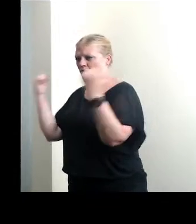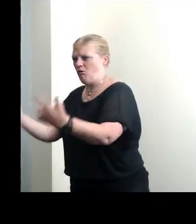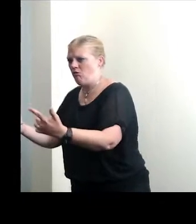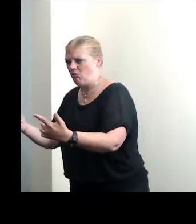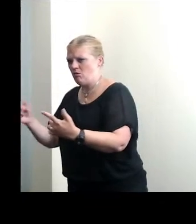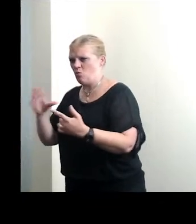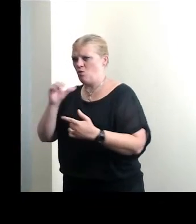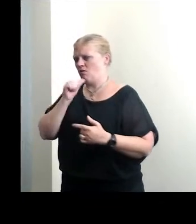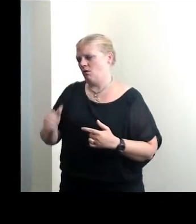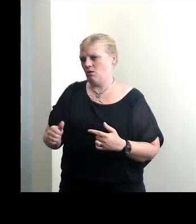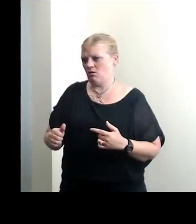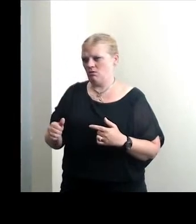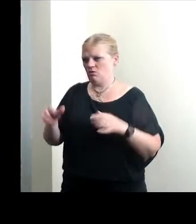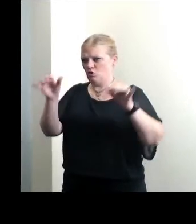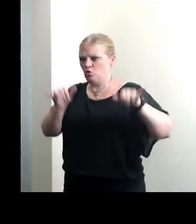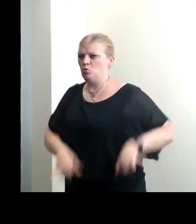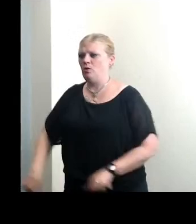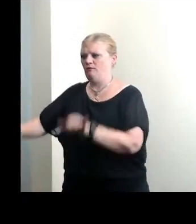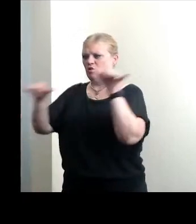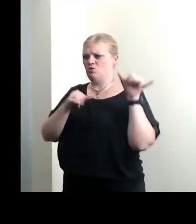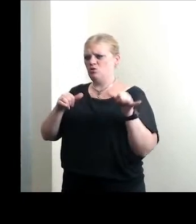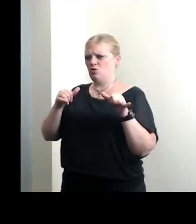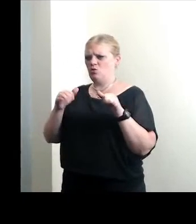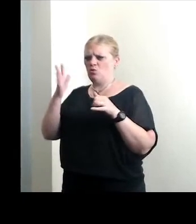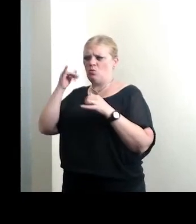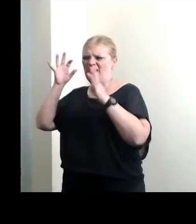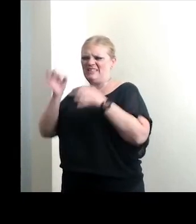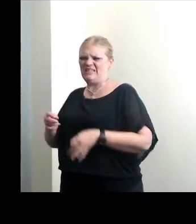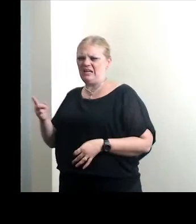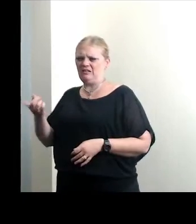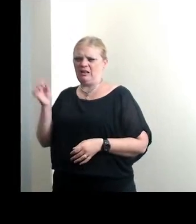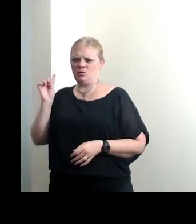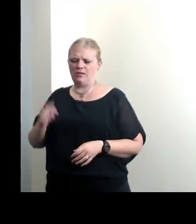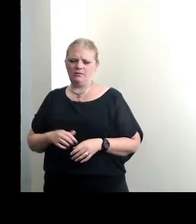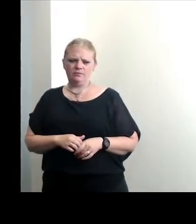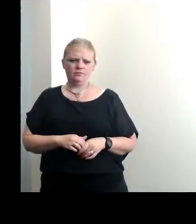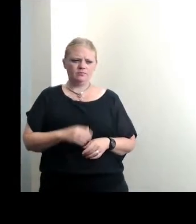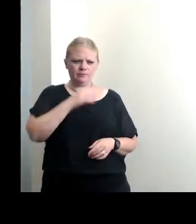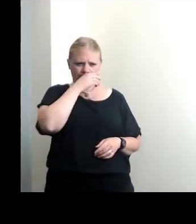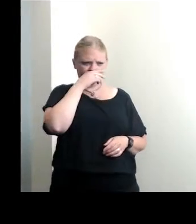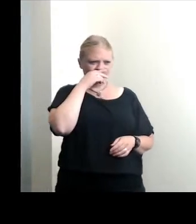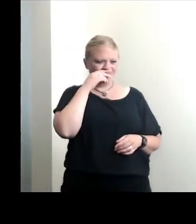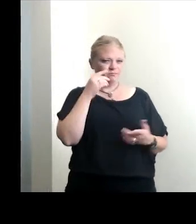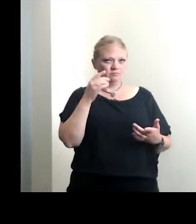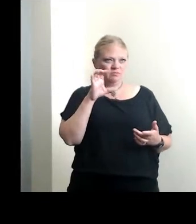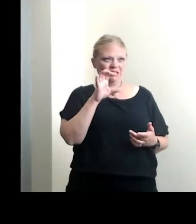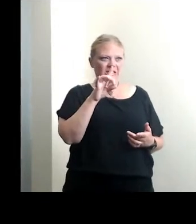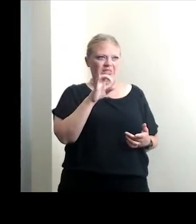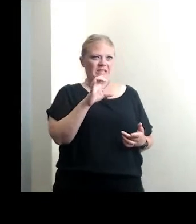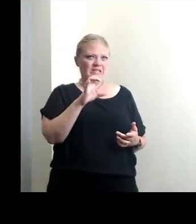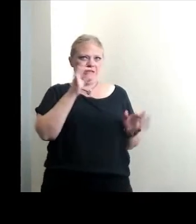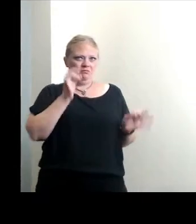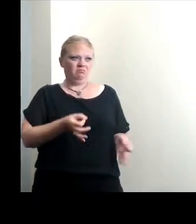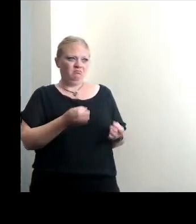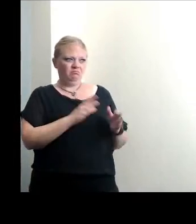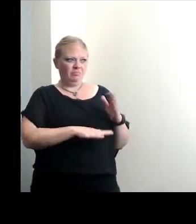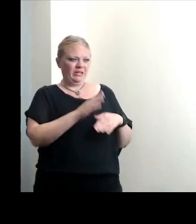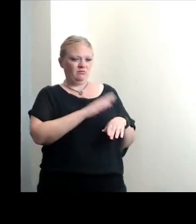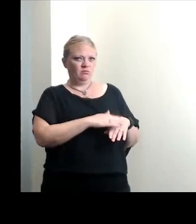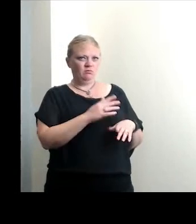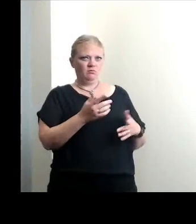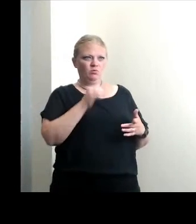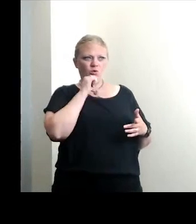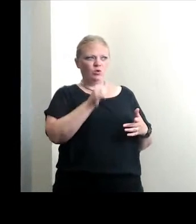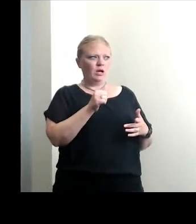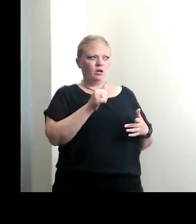mask everywhere? He wants it to be universal. How come you made that decision last week? We based it on the CDC findings and determined that we were not going to impose it